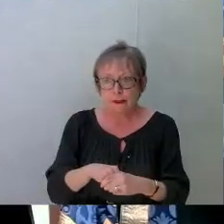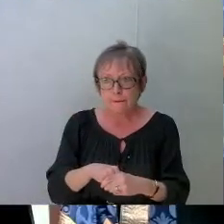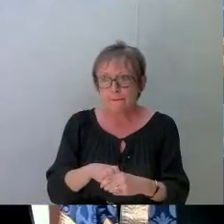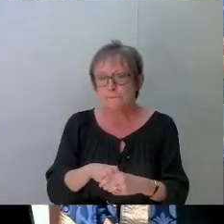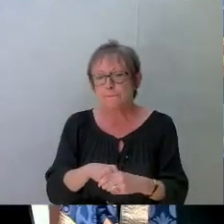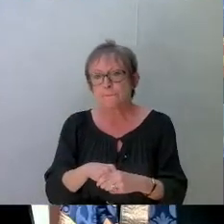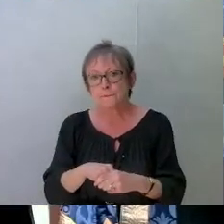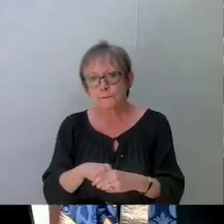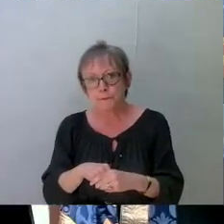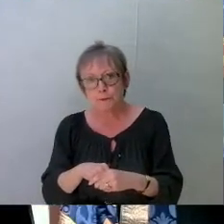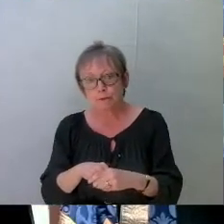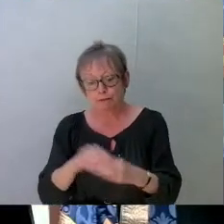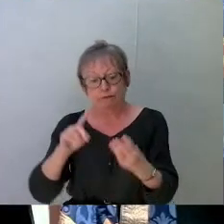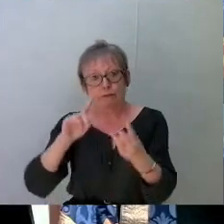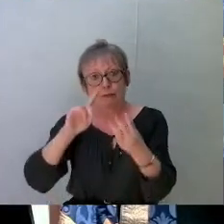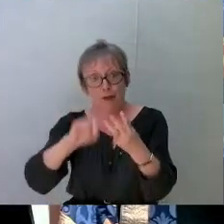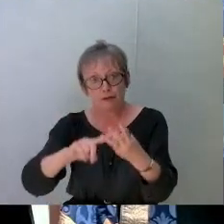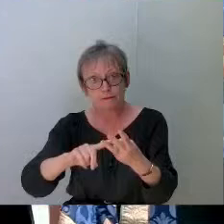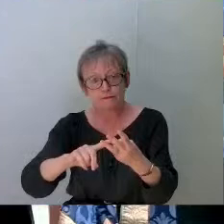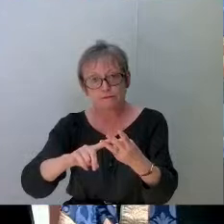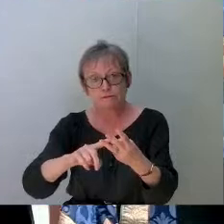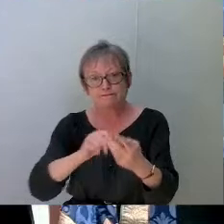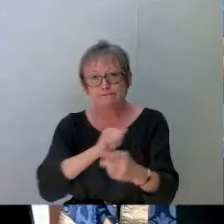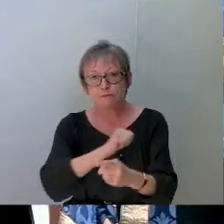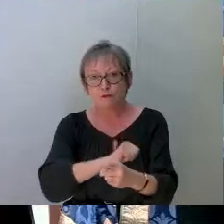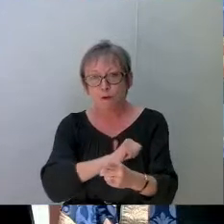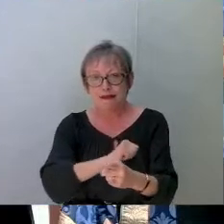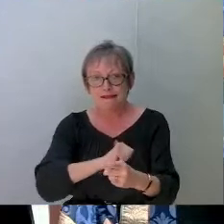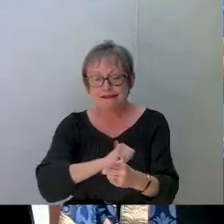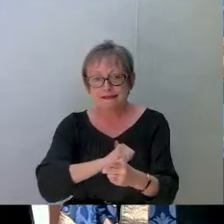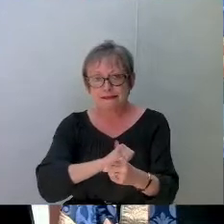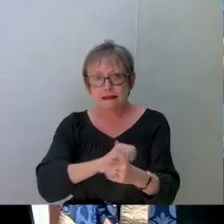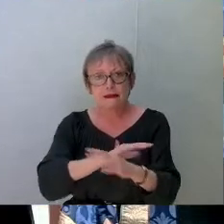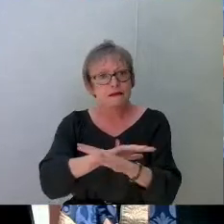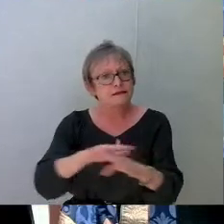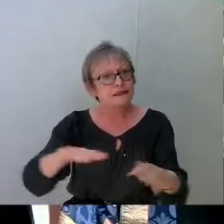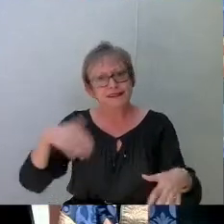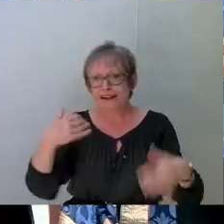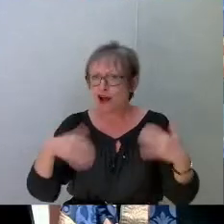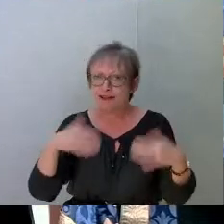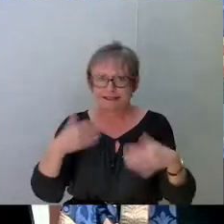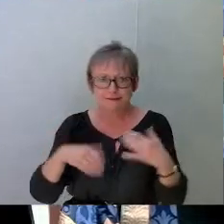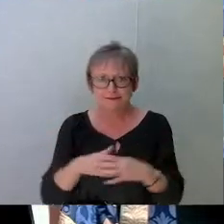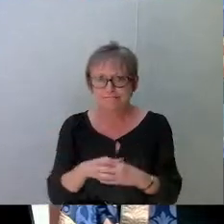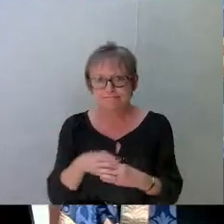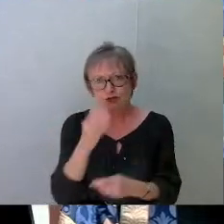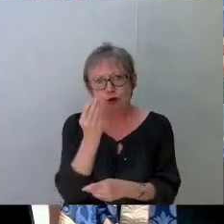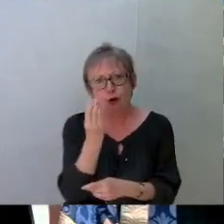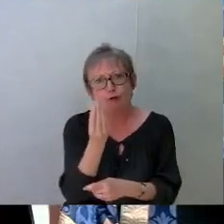cap. And thirdly, I promise you, it does not hurt.